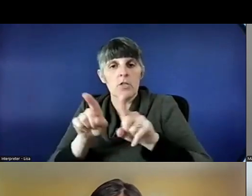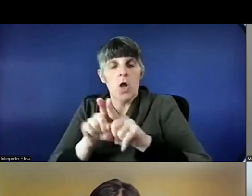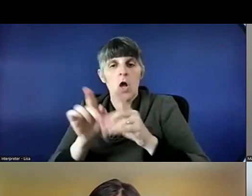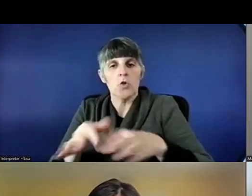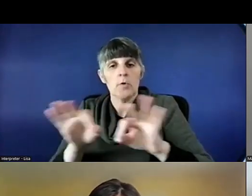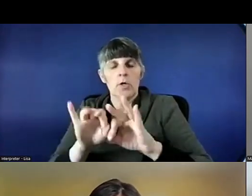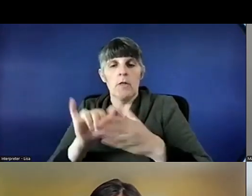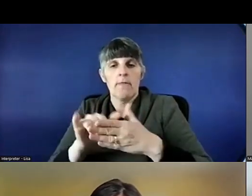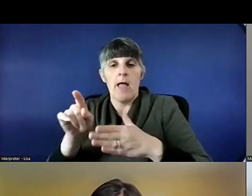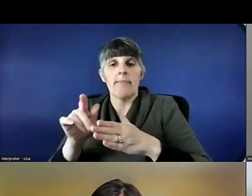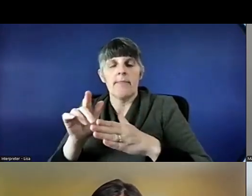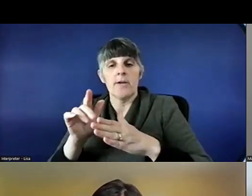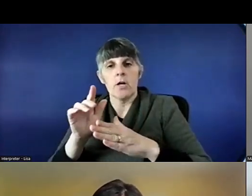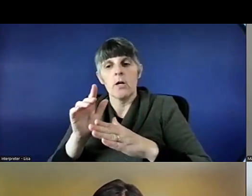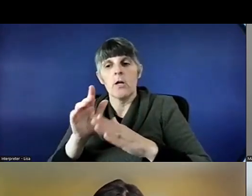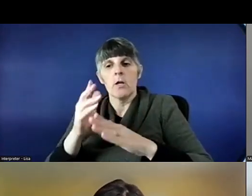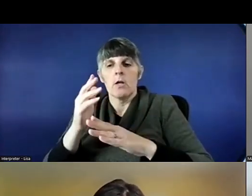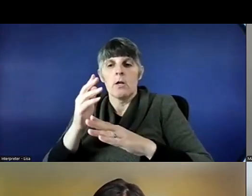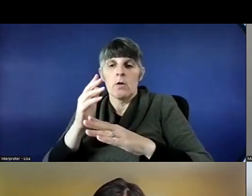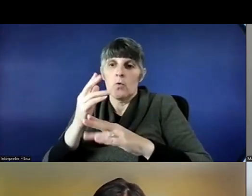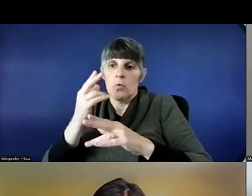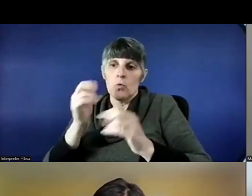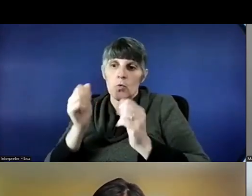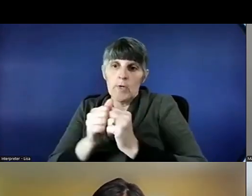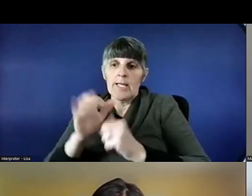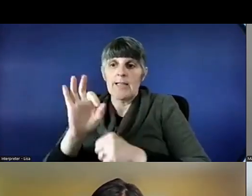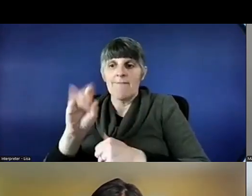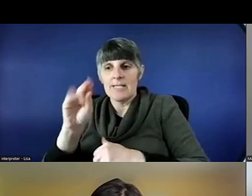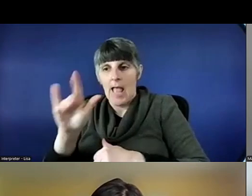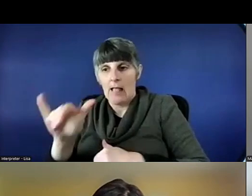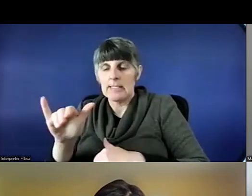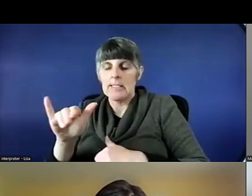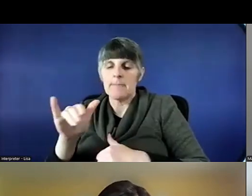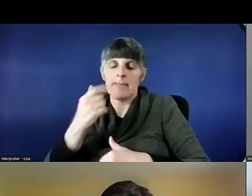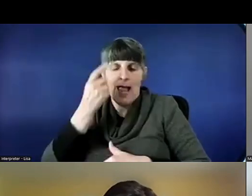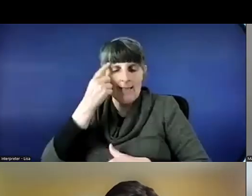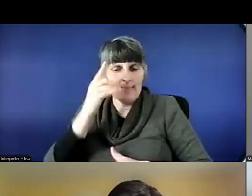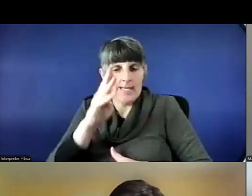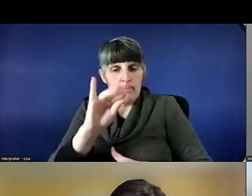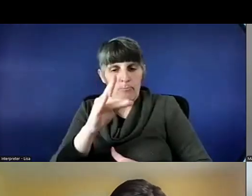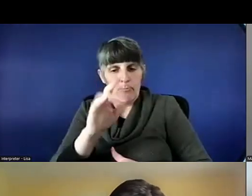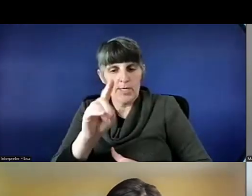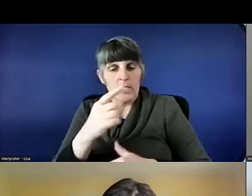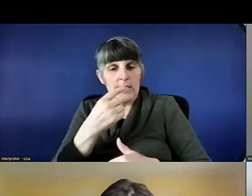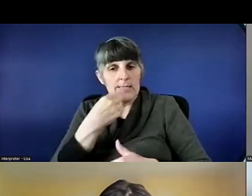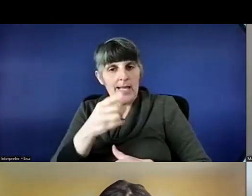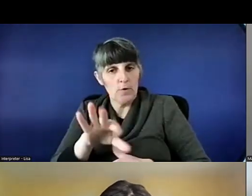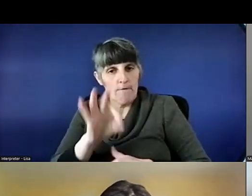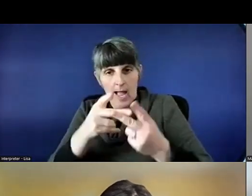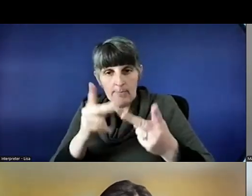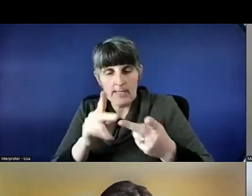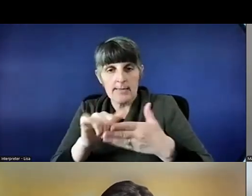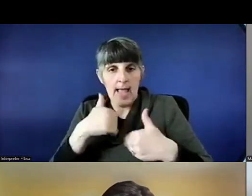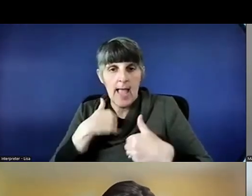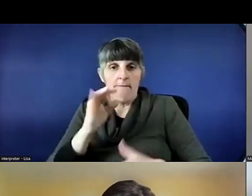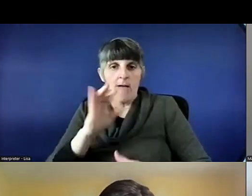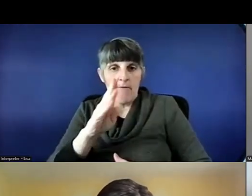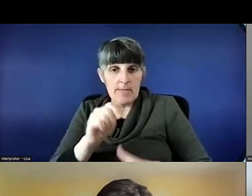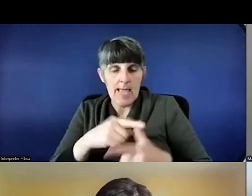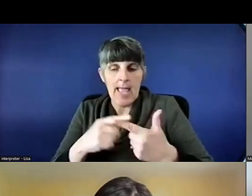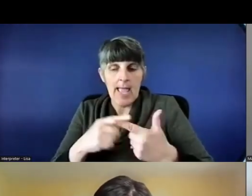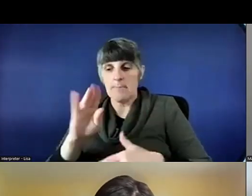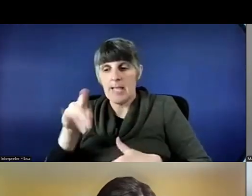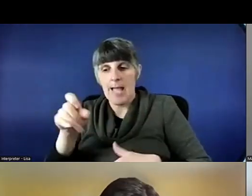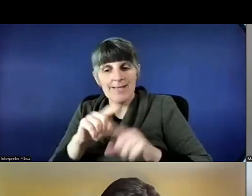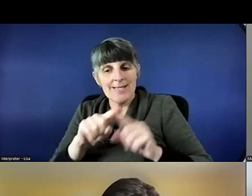critical that they're implemented with fidelity. I think Bridget mentioned that you find places that have FBAs and BIPs, but